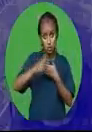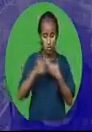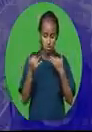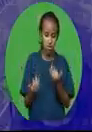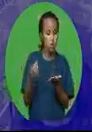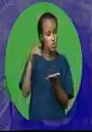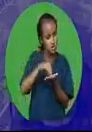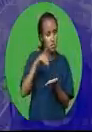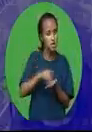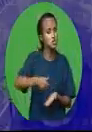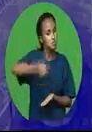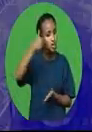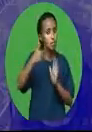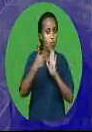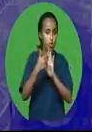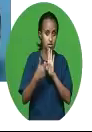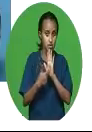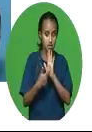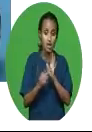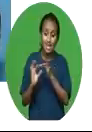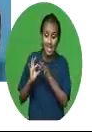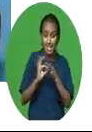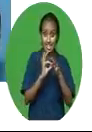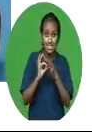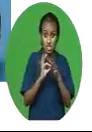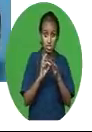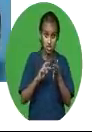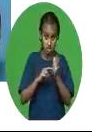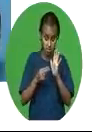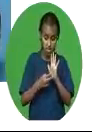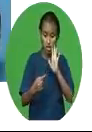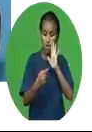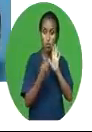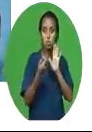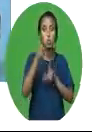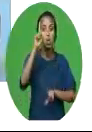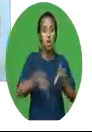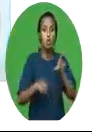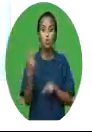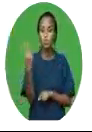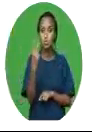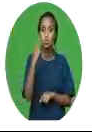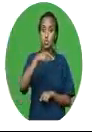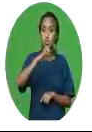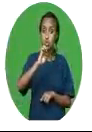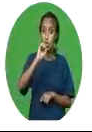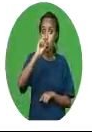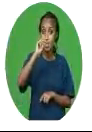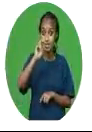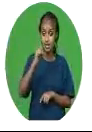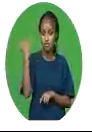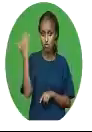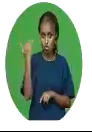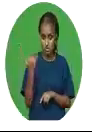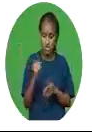program, let's summarize the main points. An intersection is a point or line where two geometric forms,